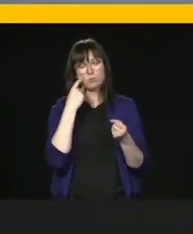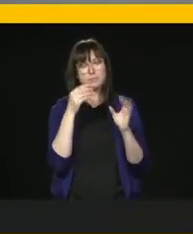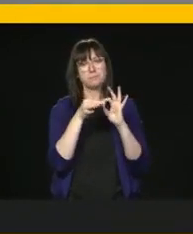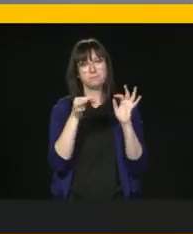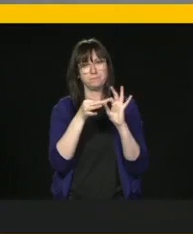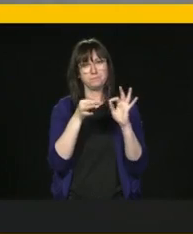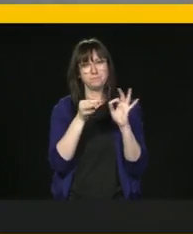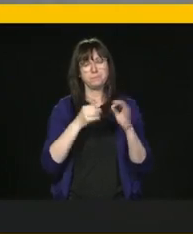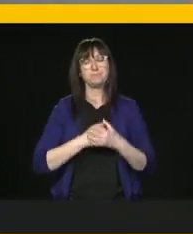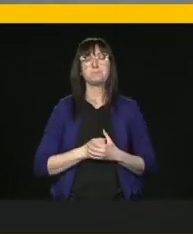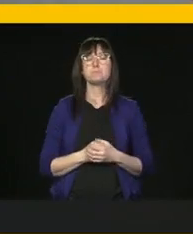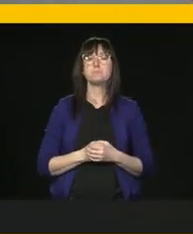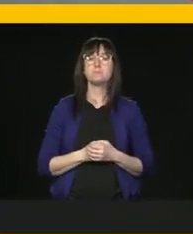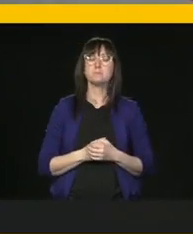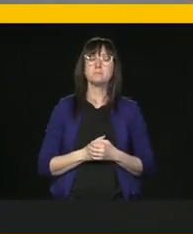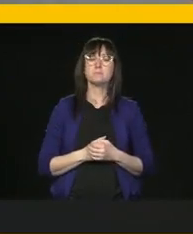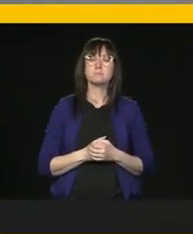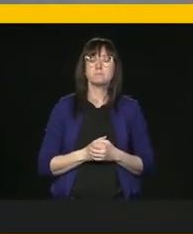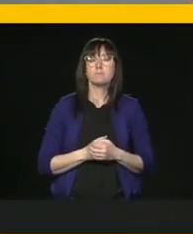are the echoes you're getting